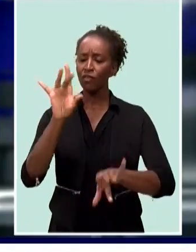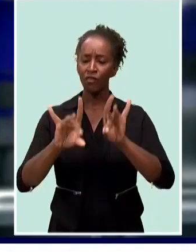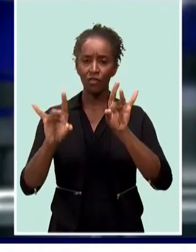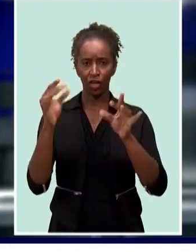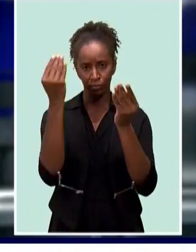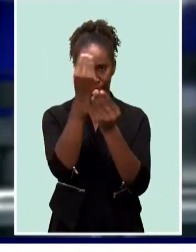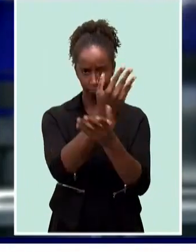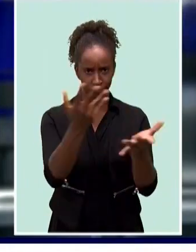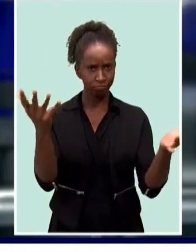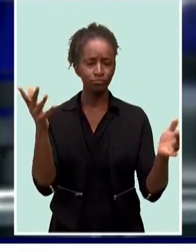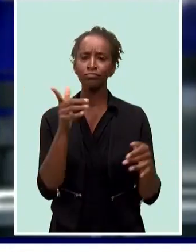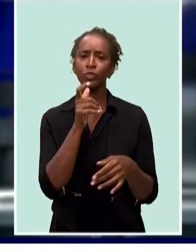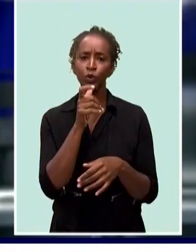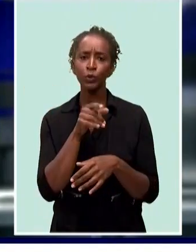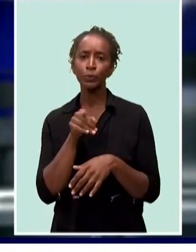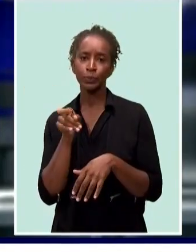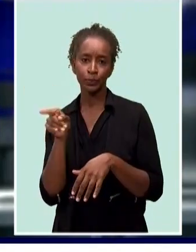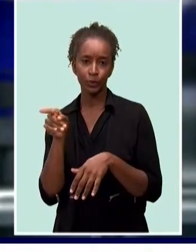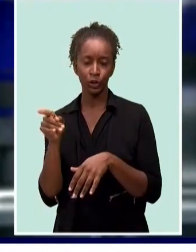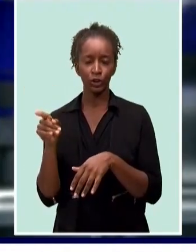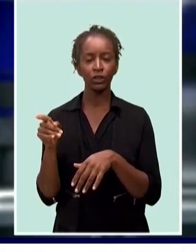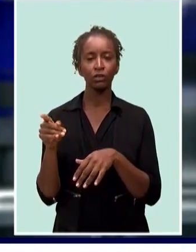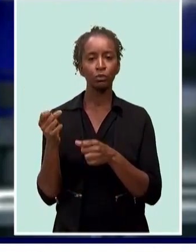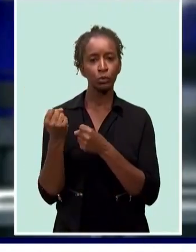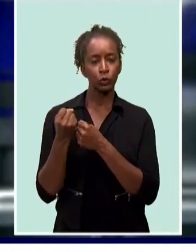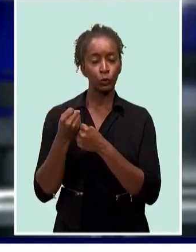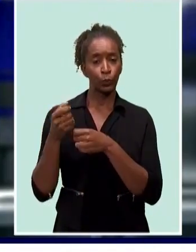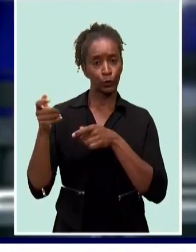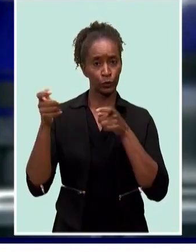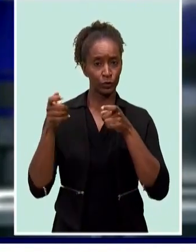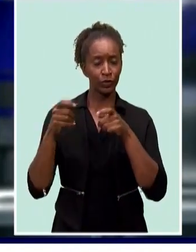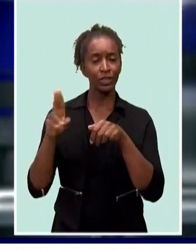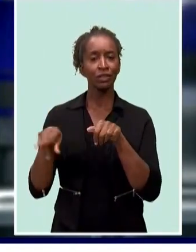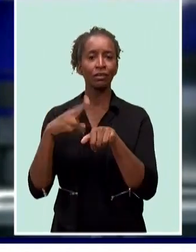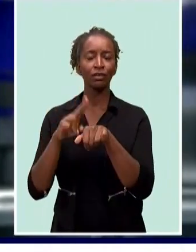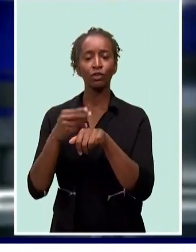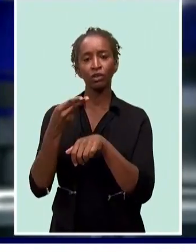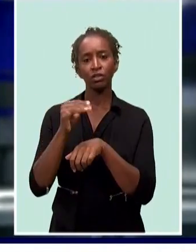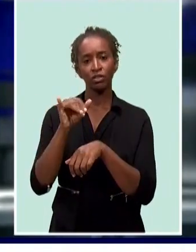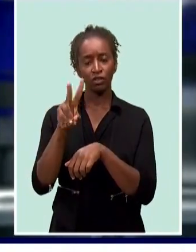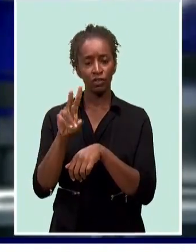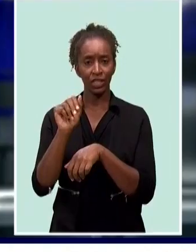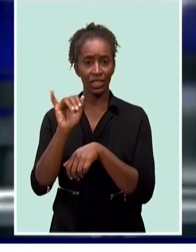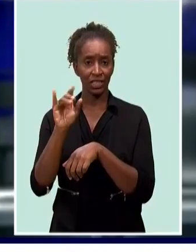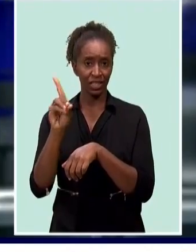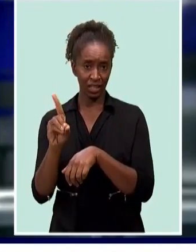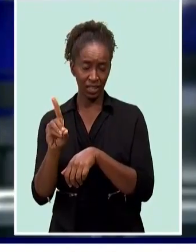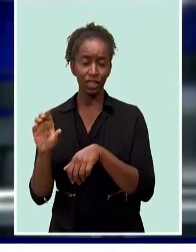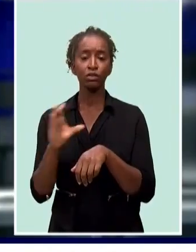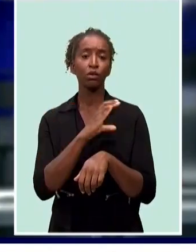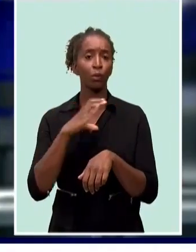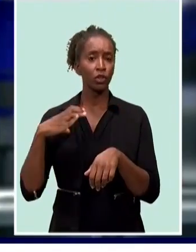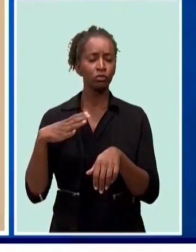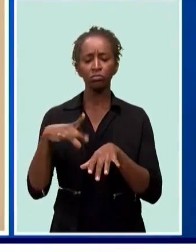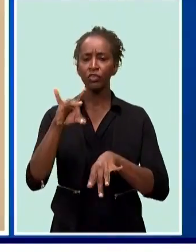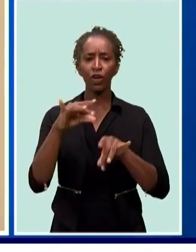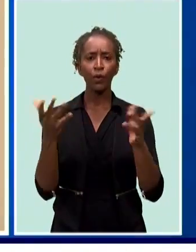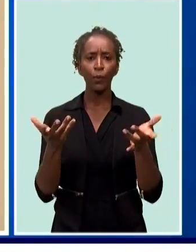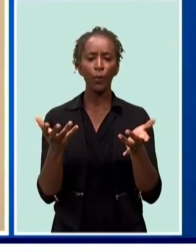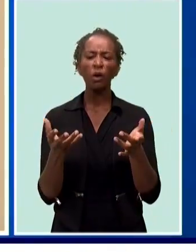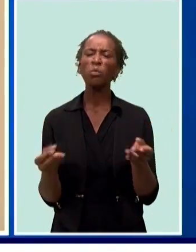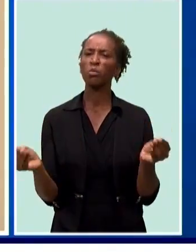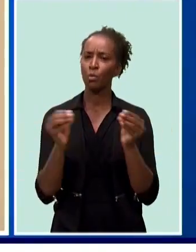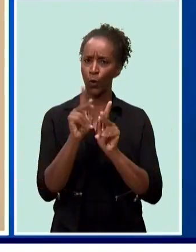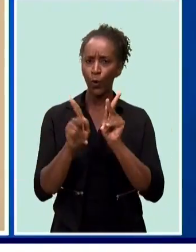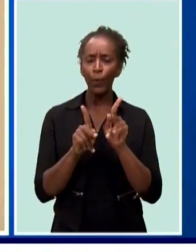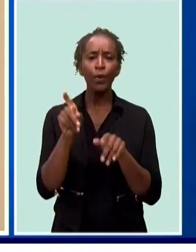of the HIV/AIDS Commission, Nicole Drakes. Among the key findings is that more people are having sex. When we compare